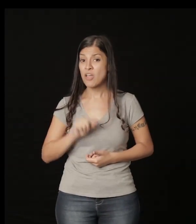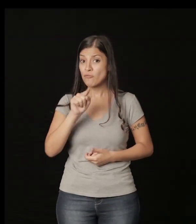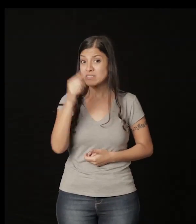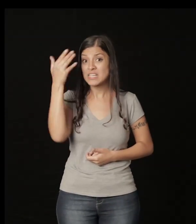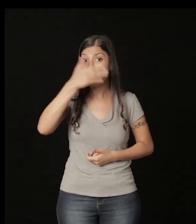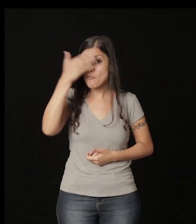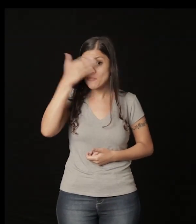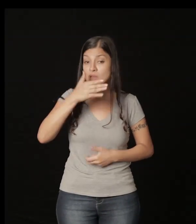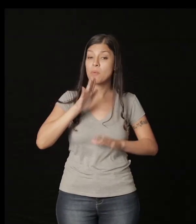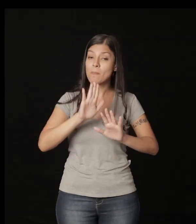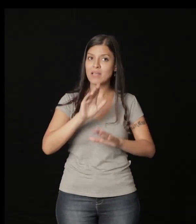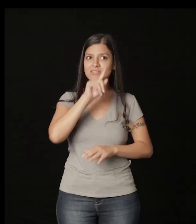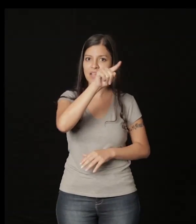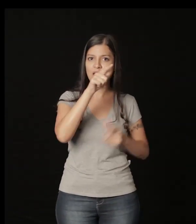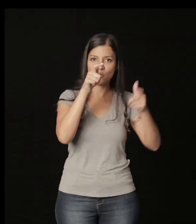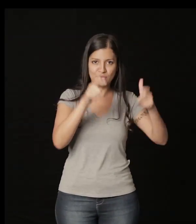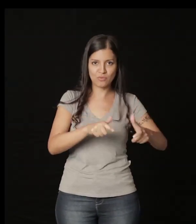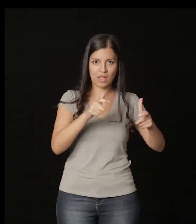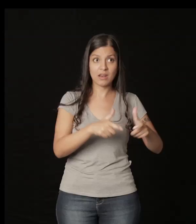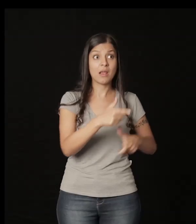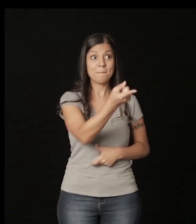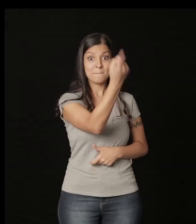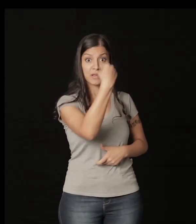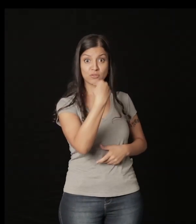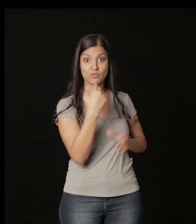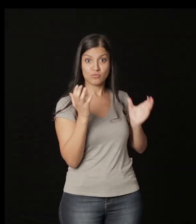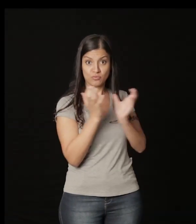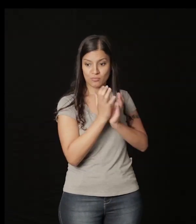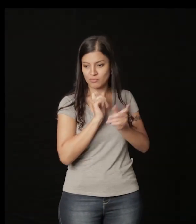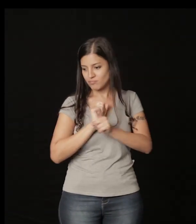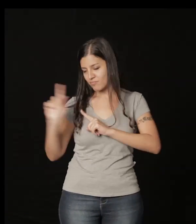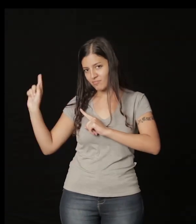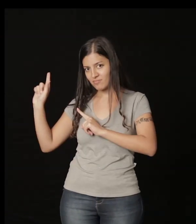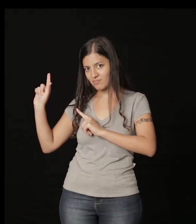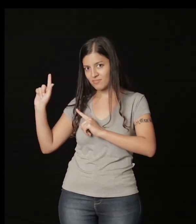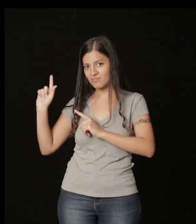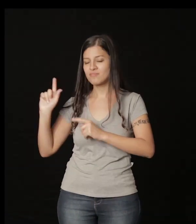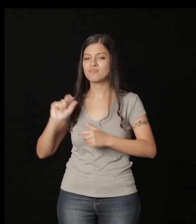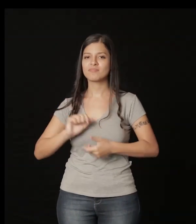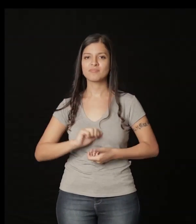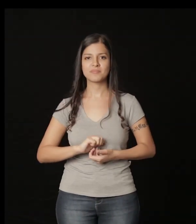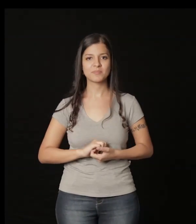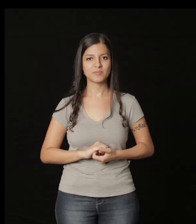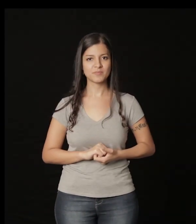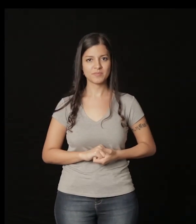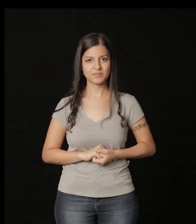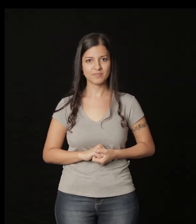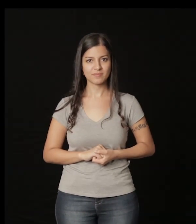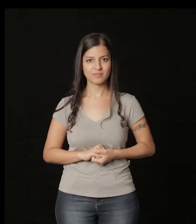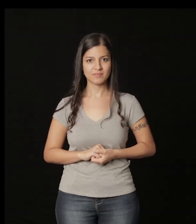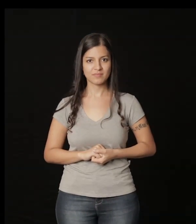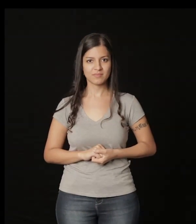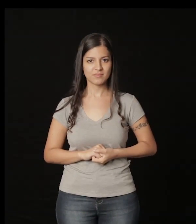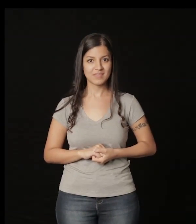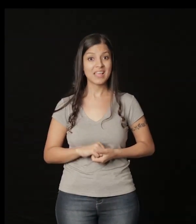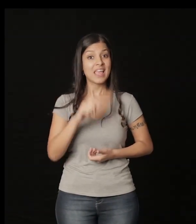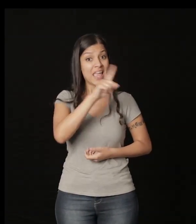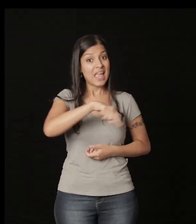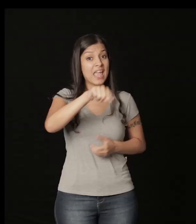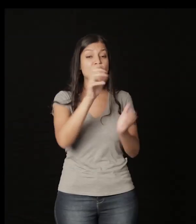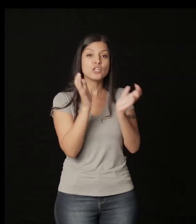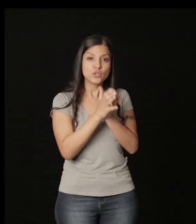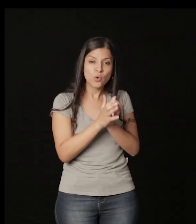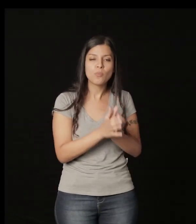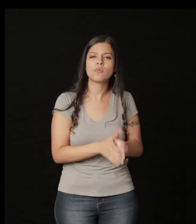film, because we did actually get kicked out of the camp quite early on. But they do end up becoming